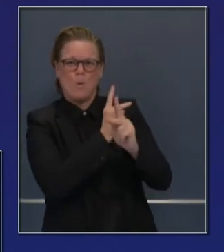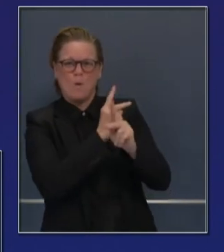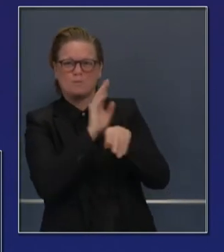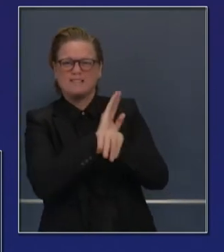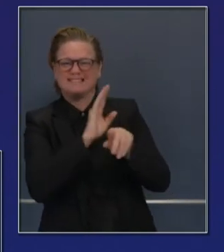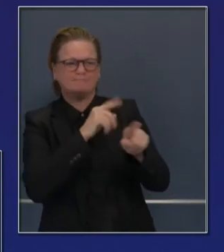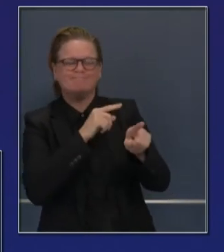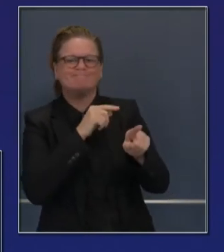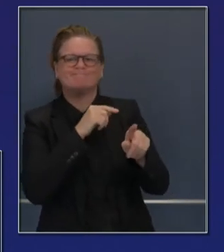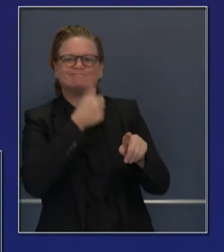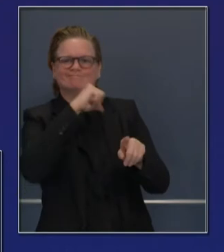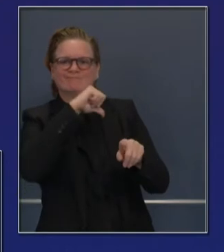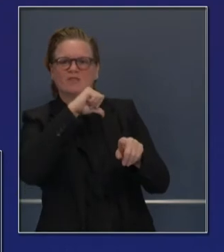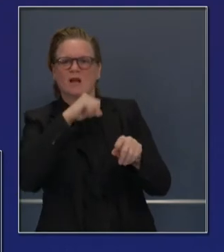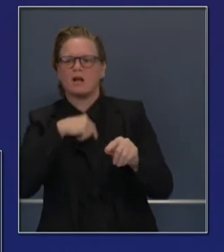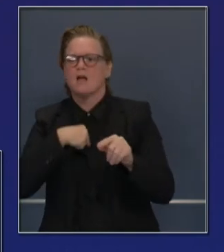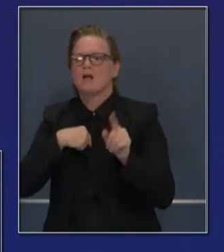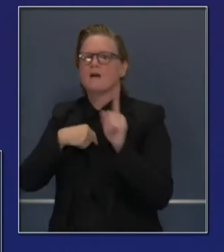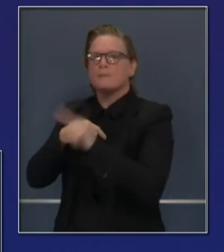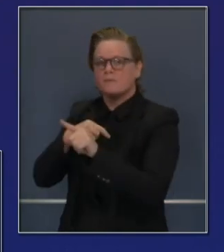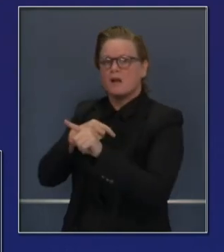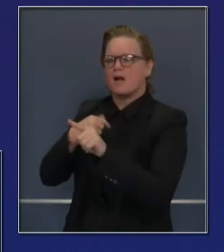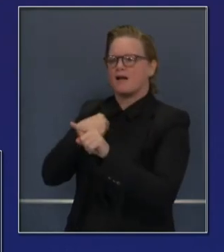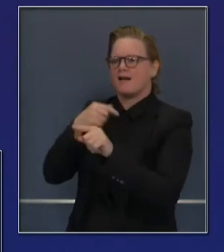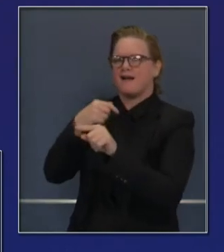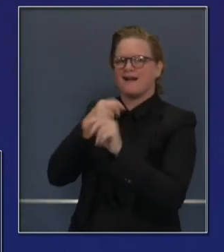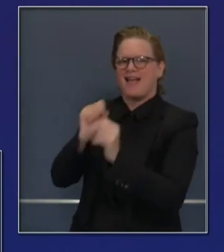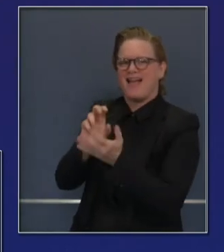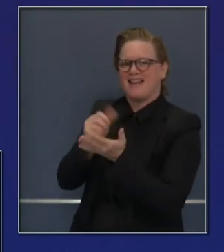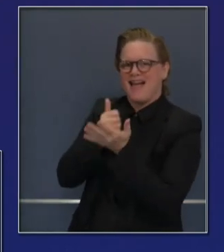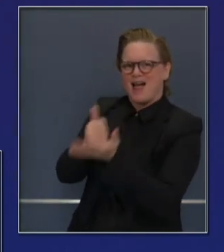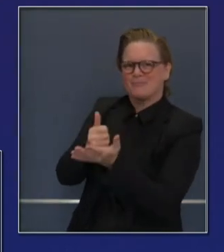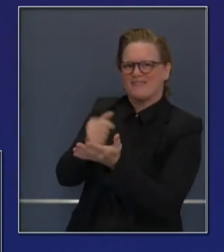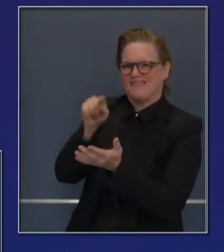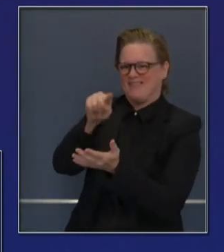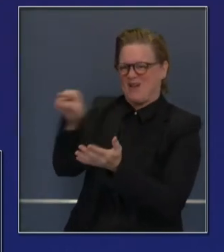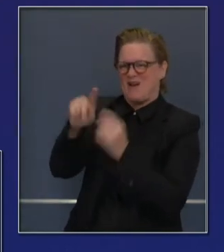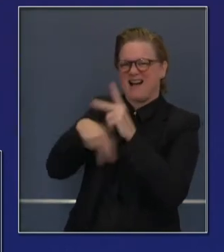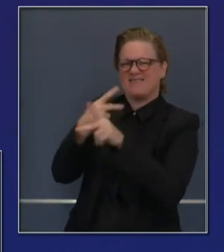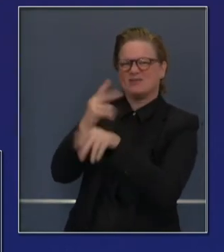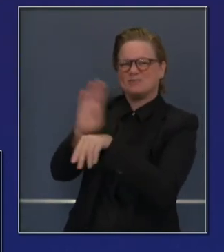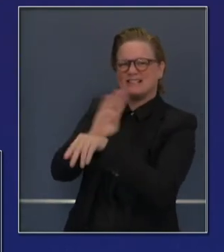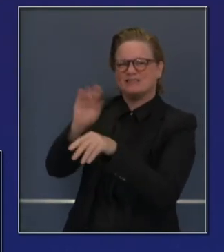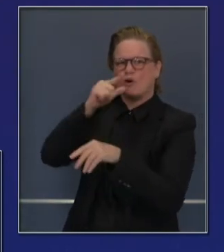have long established credit and you have a long established banking relationship or credit union